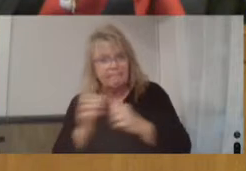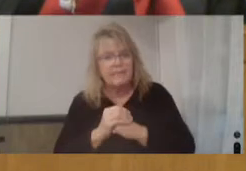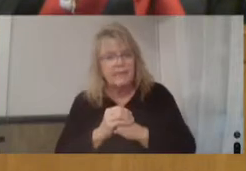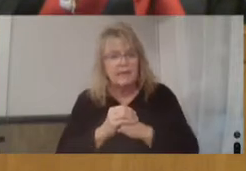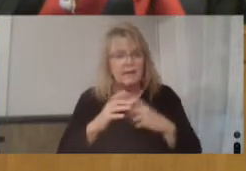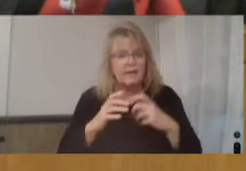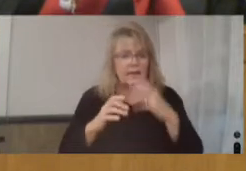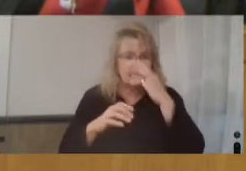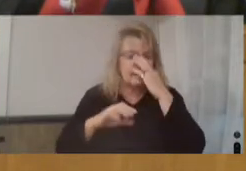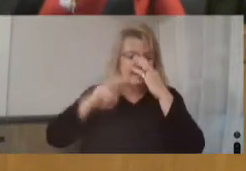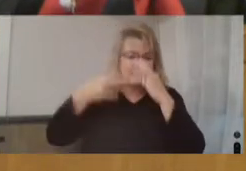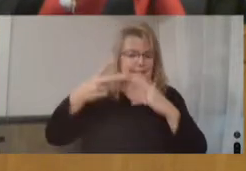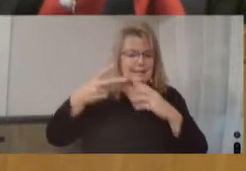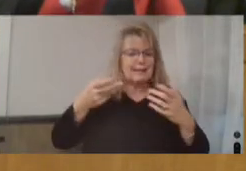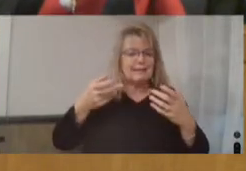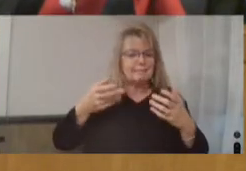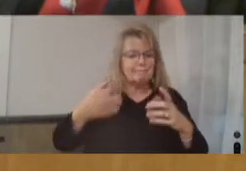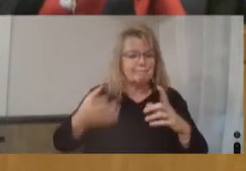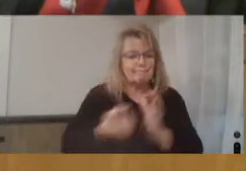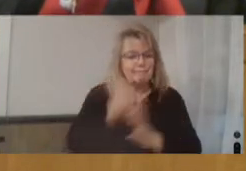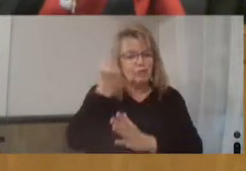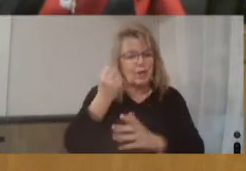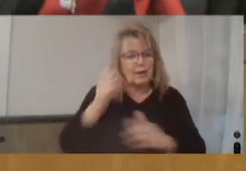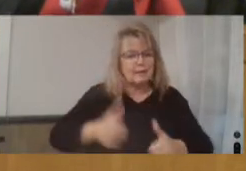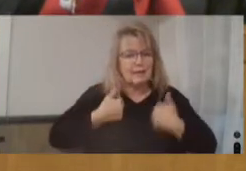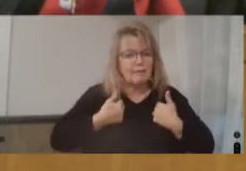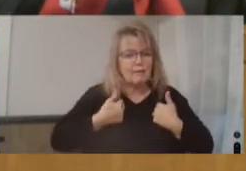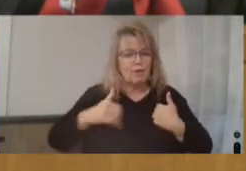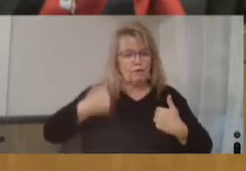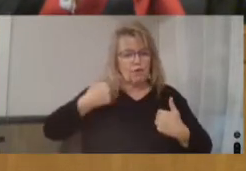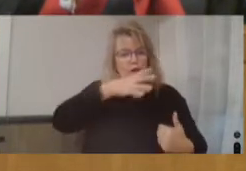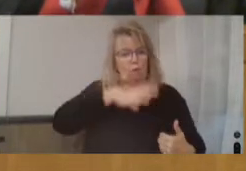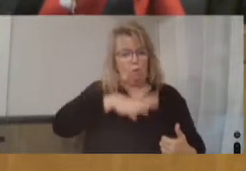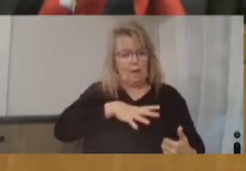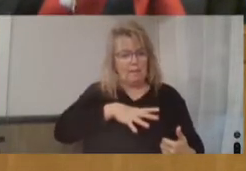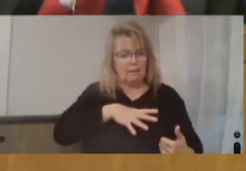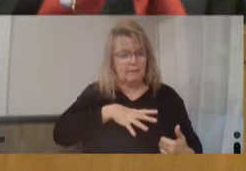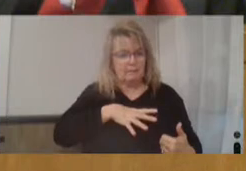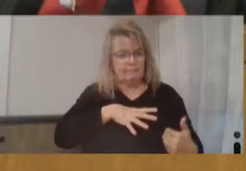called Second Chance Living. It's for young women.